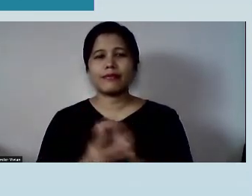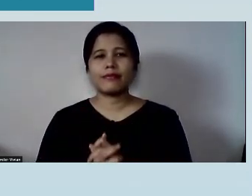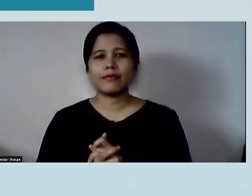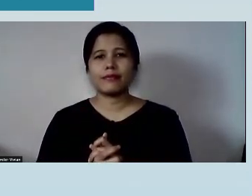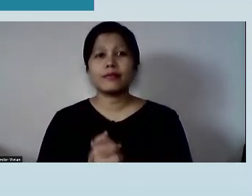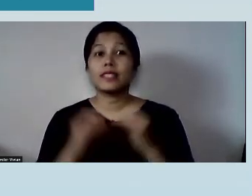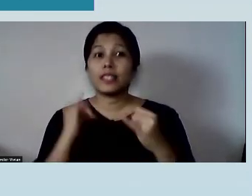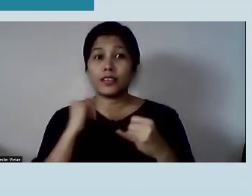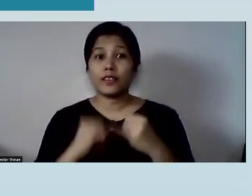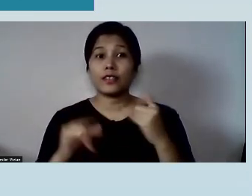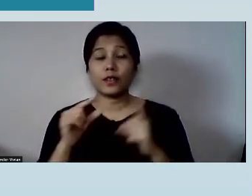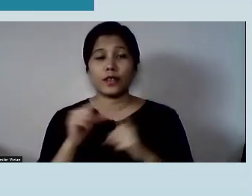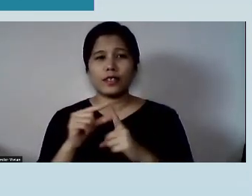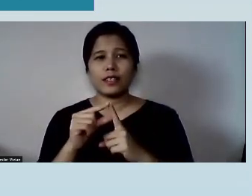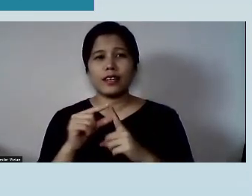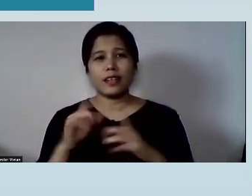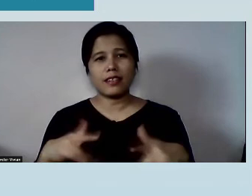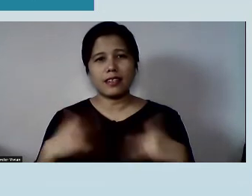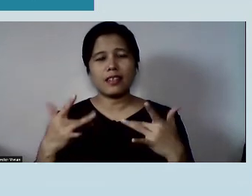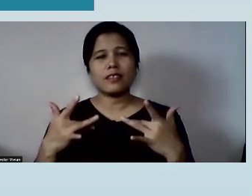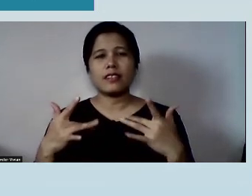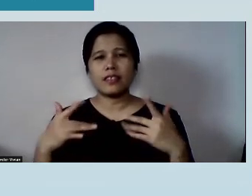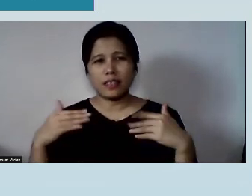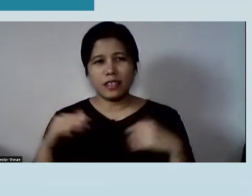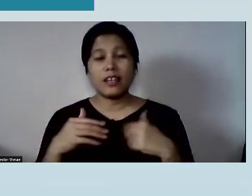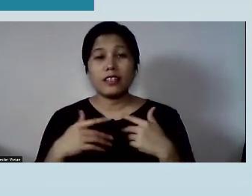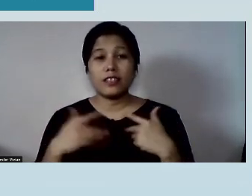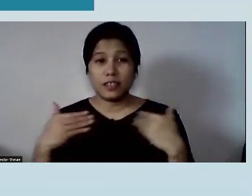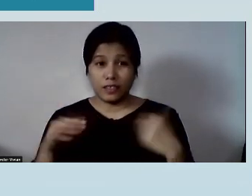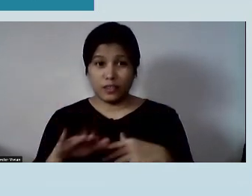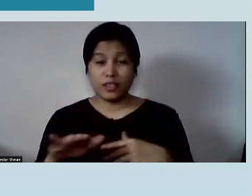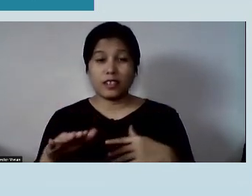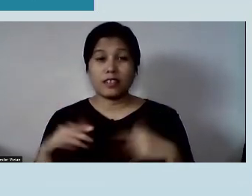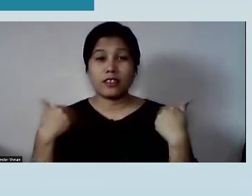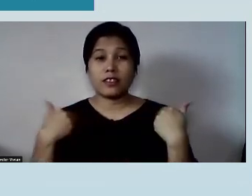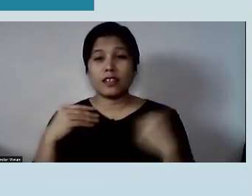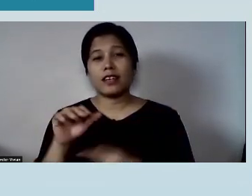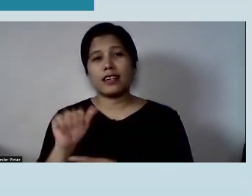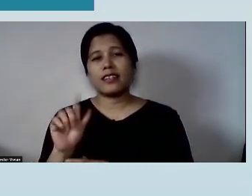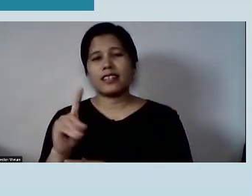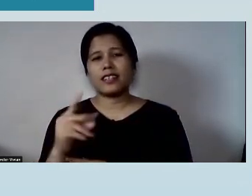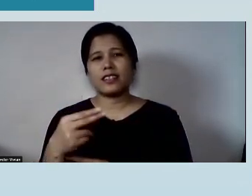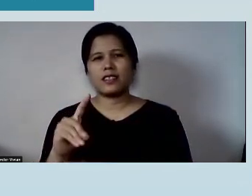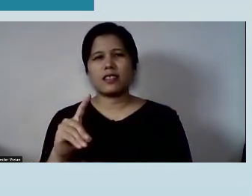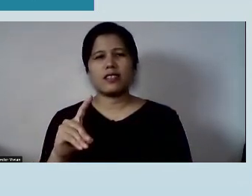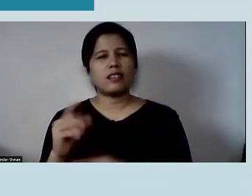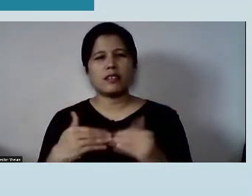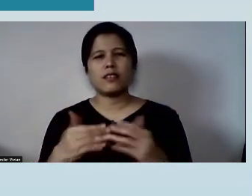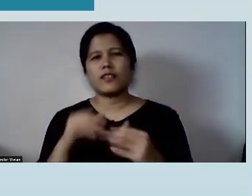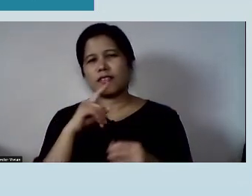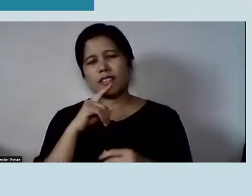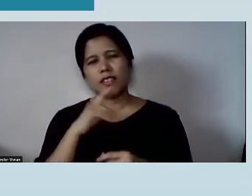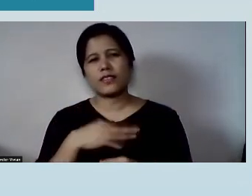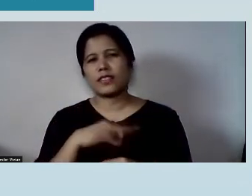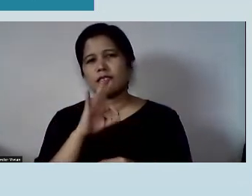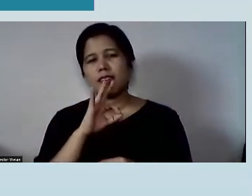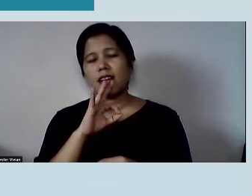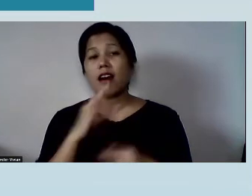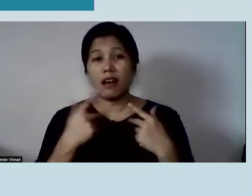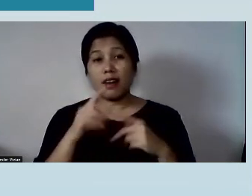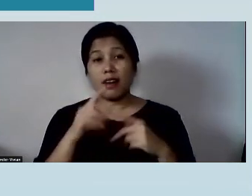Final words. Life with a child or teenager with ADHD can be frustrating, even overwhelming. So ask parents. You can help your